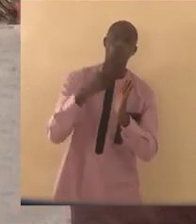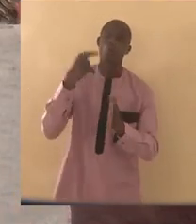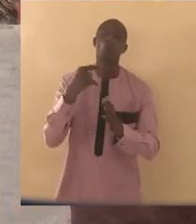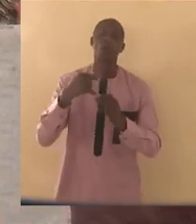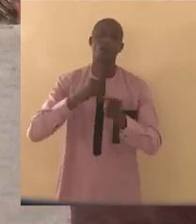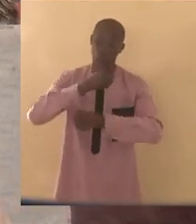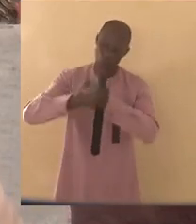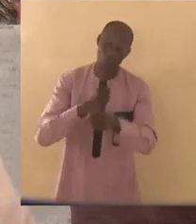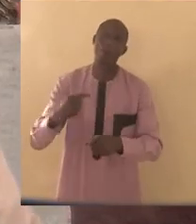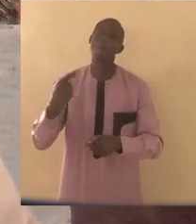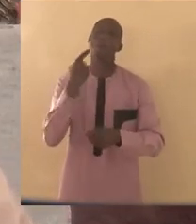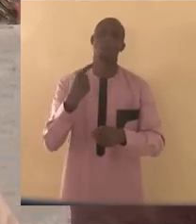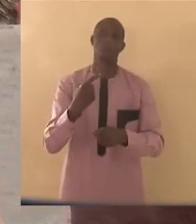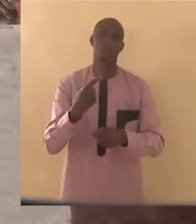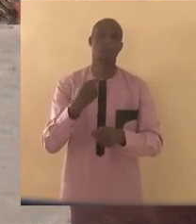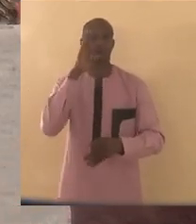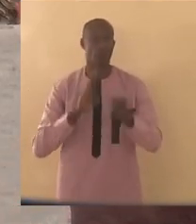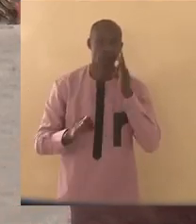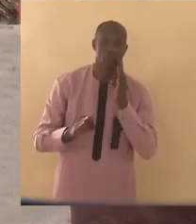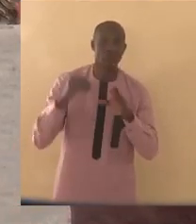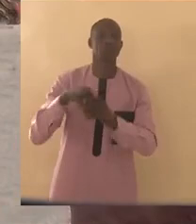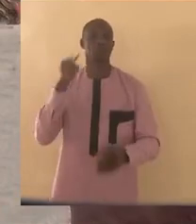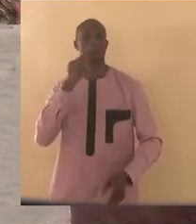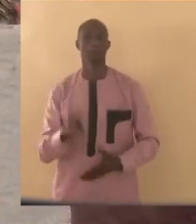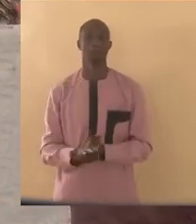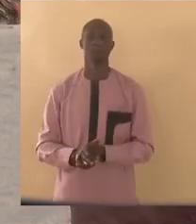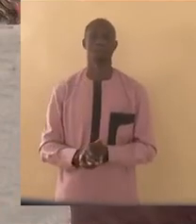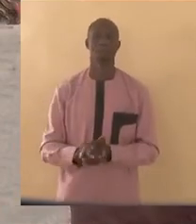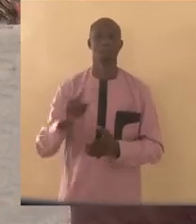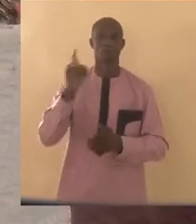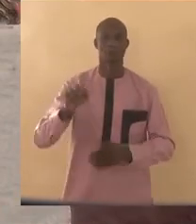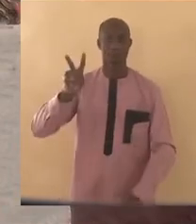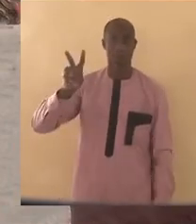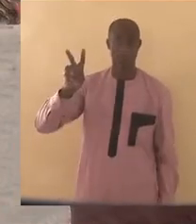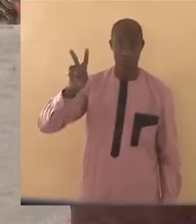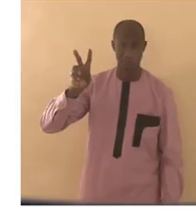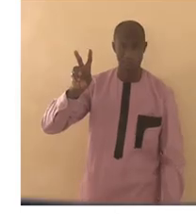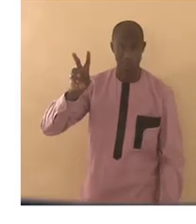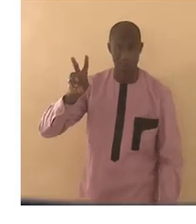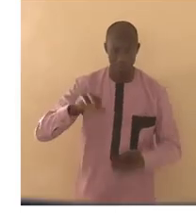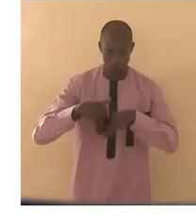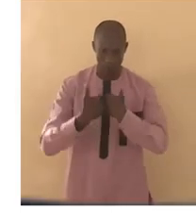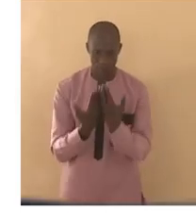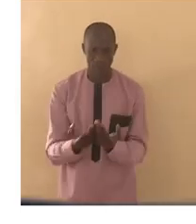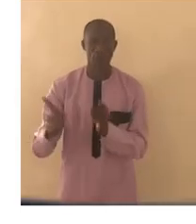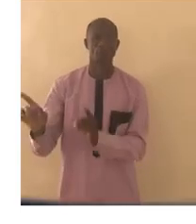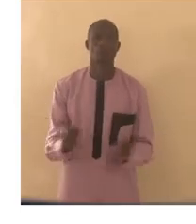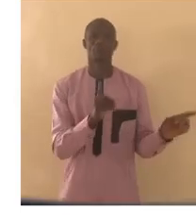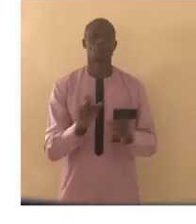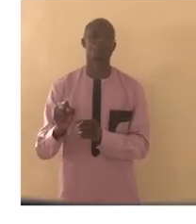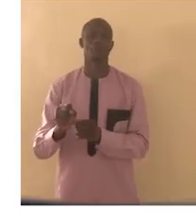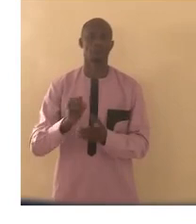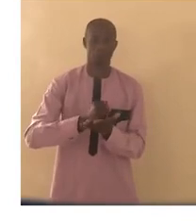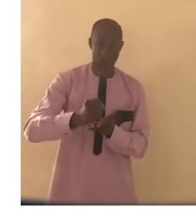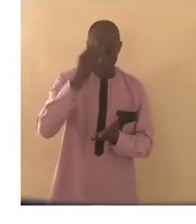suffered disappointments and frustrations in Nigeria? Question two, how does St. Peter